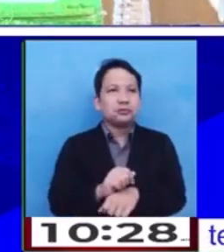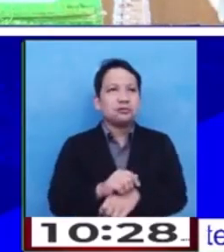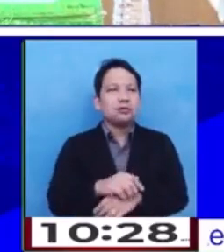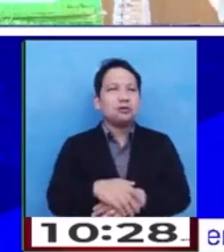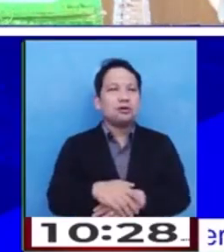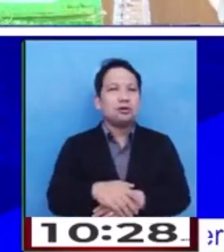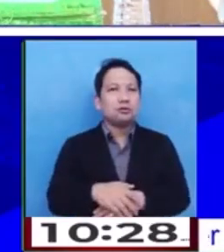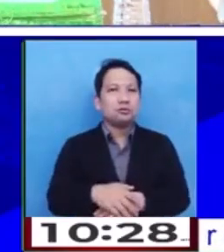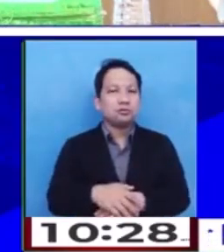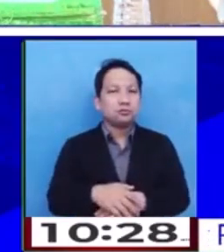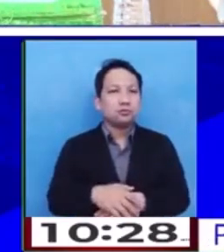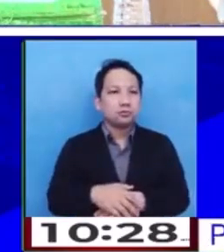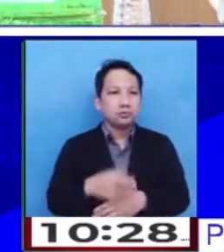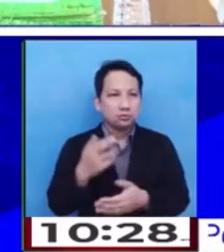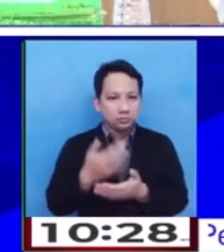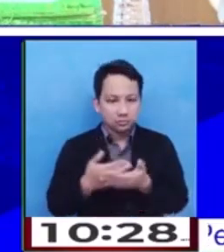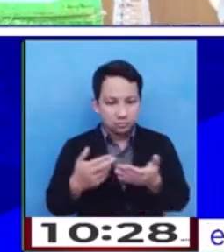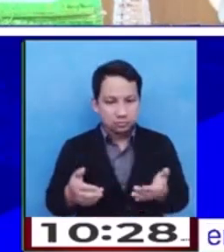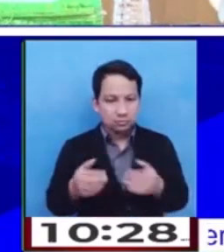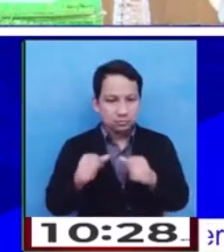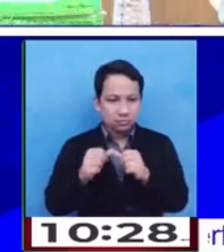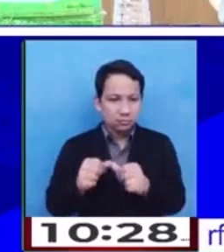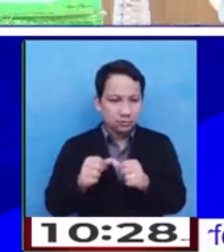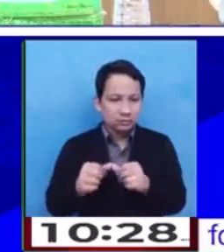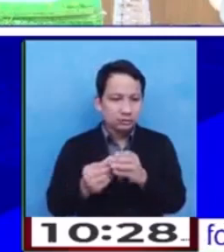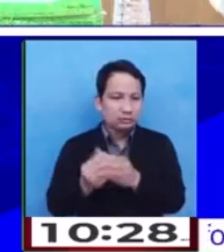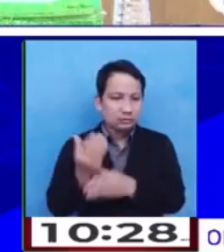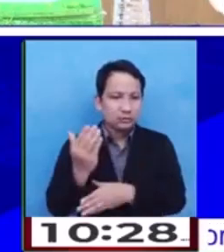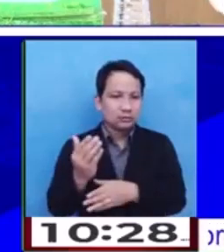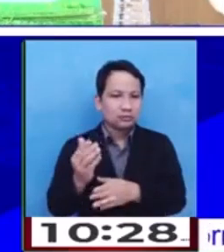those sources of demand growth to continue.